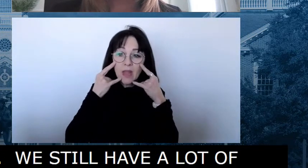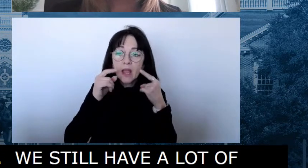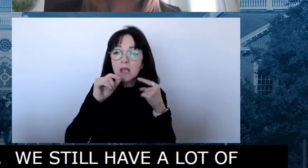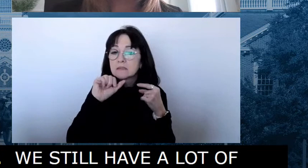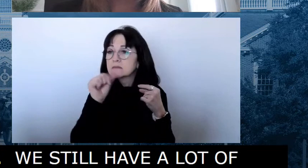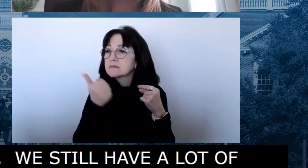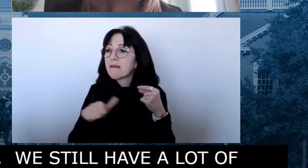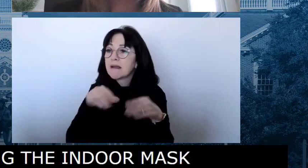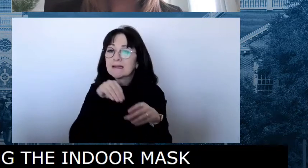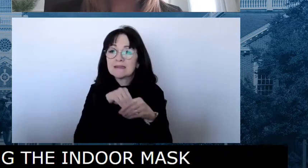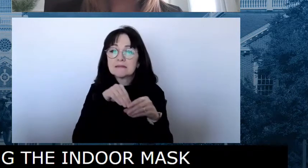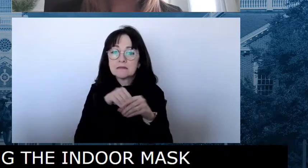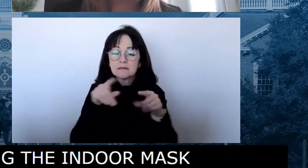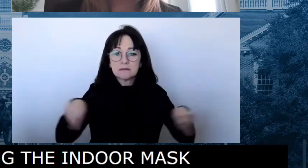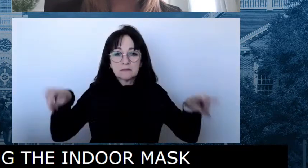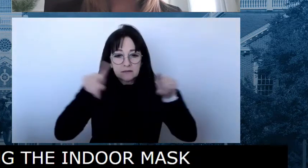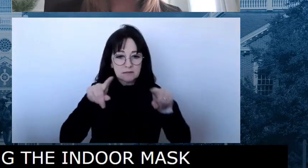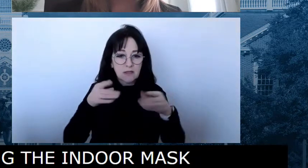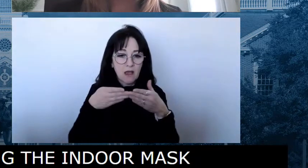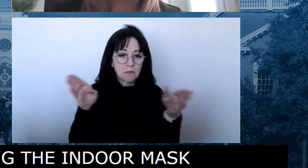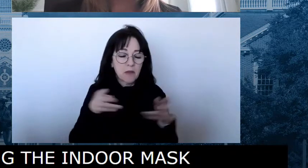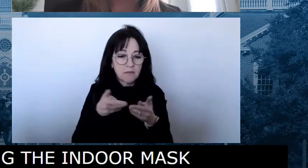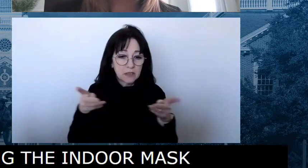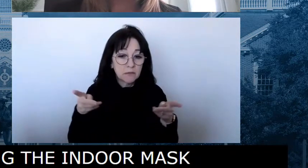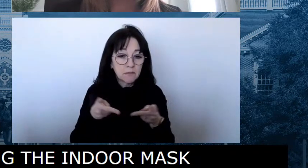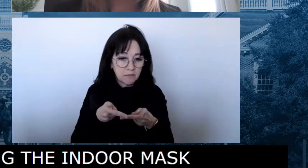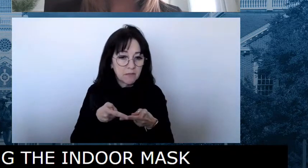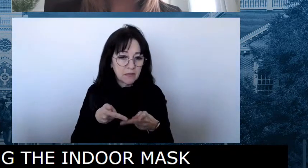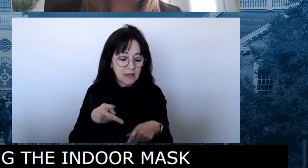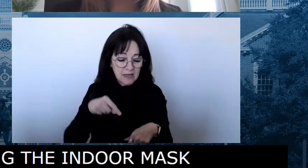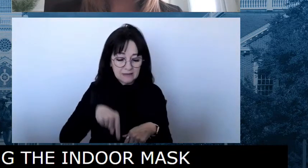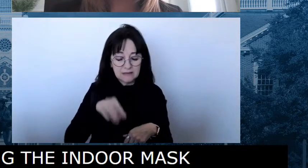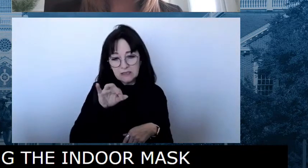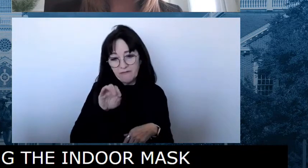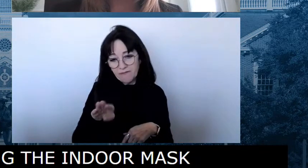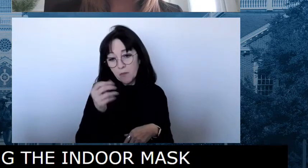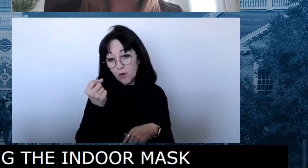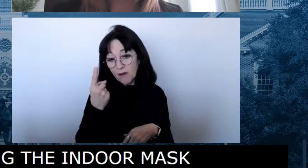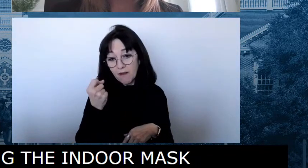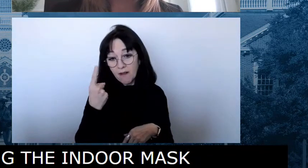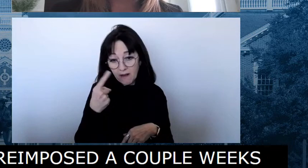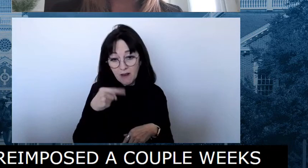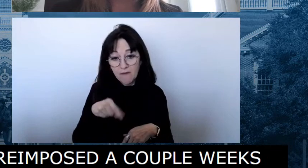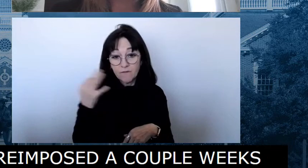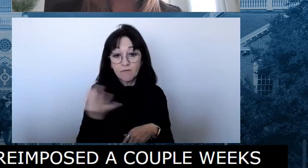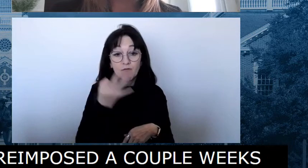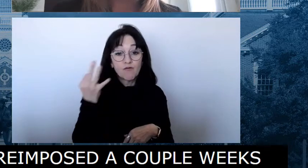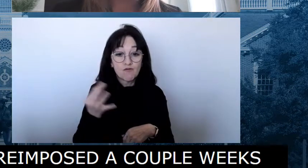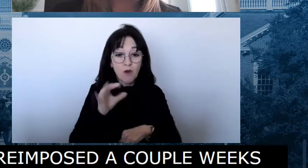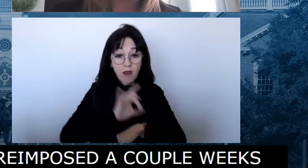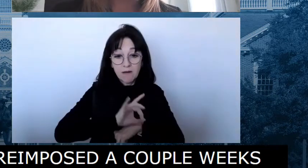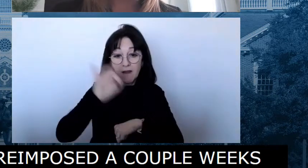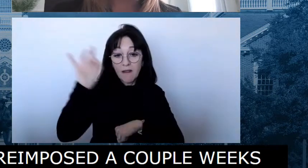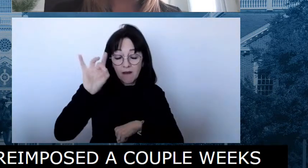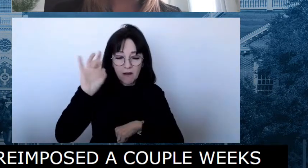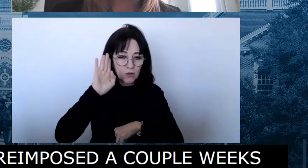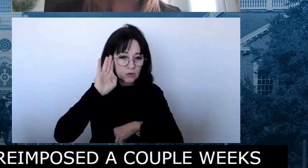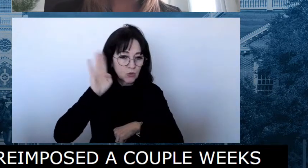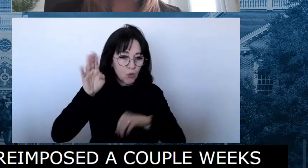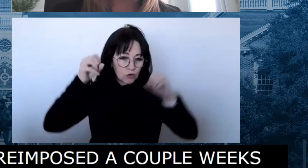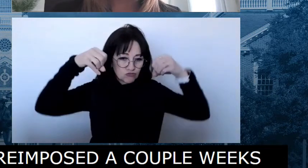surge after the new year. So on February 11th, that indoor mask mandate